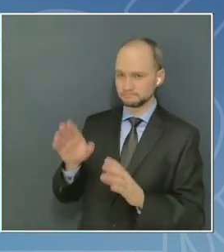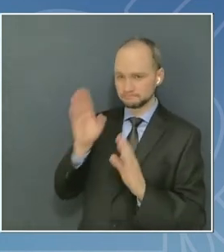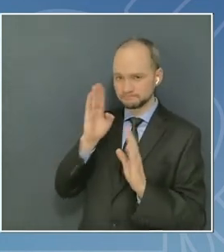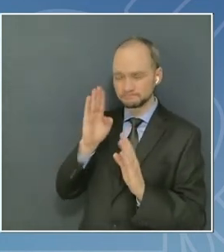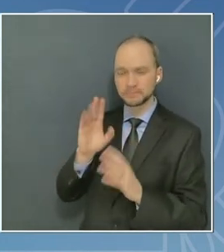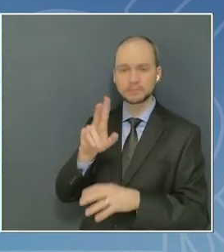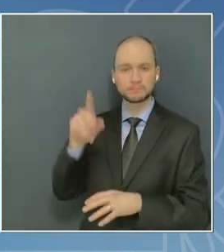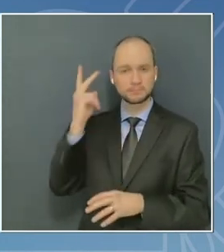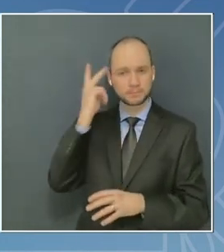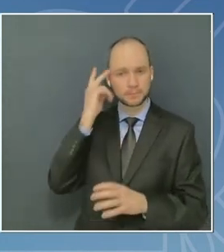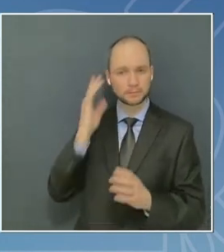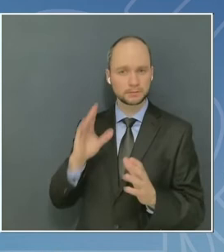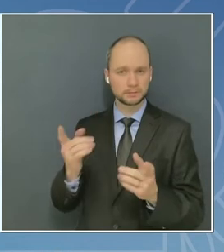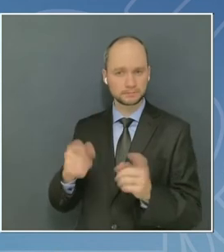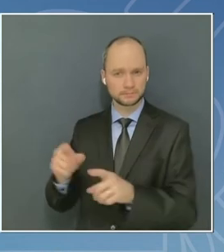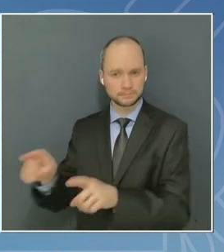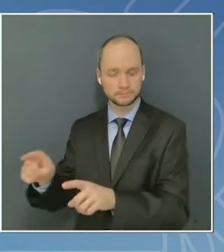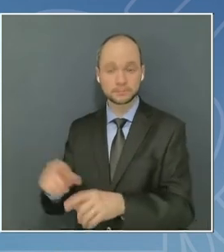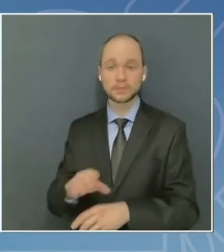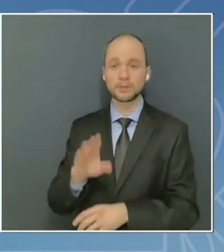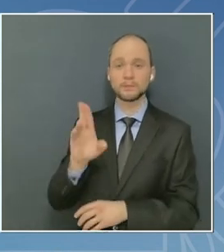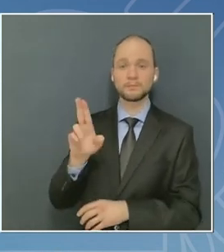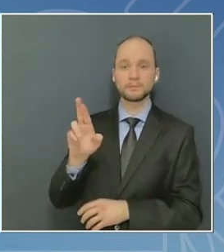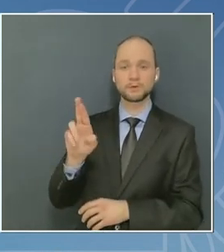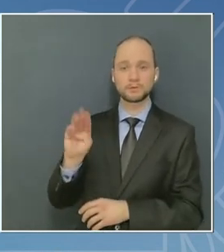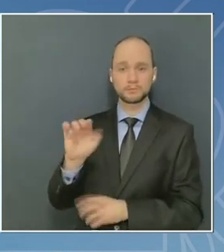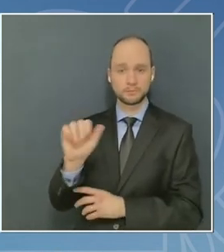on in Burma with the continued